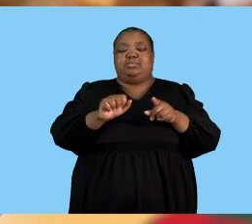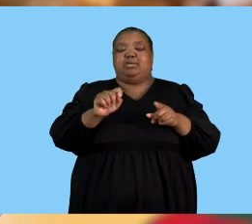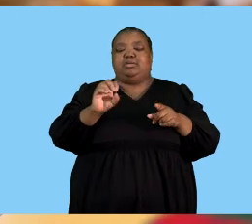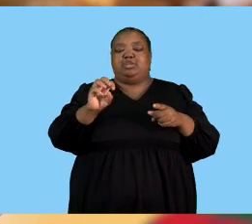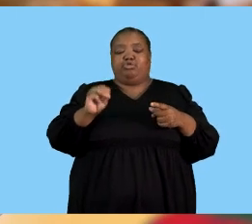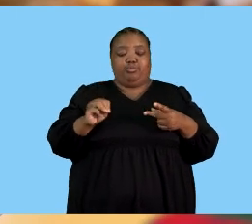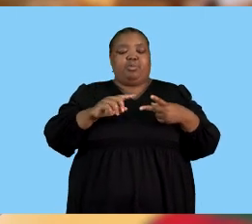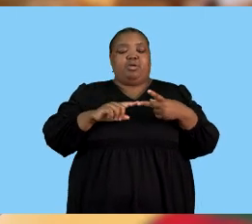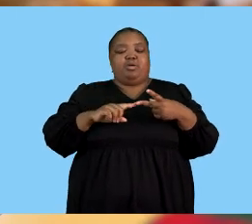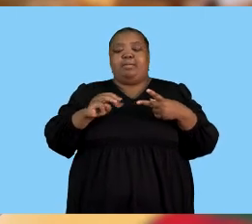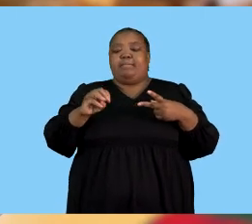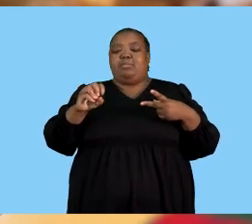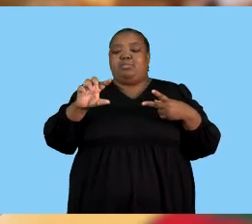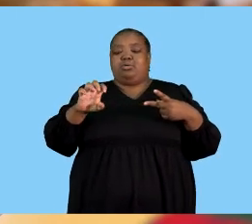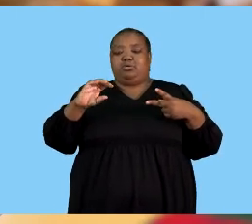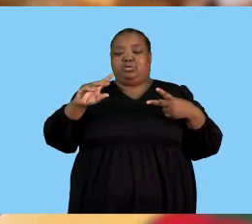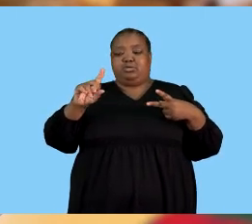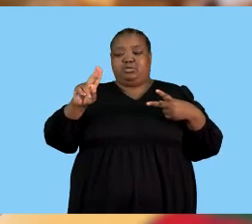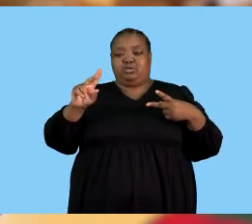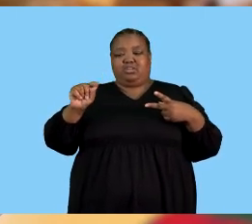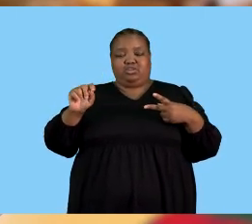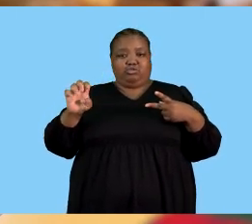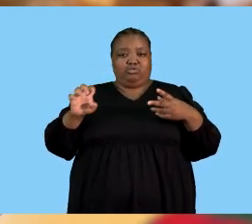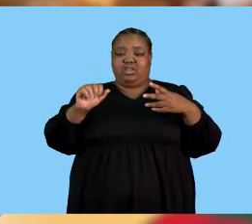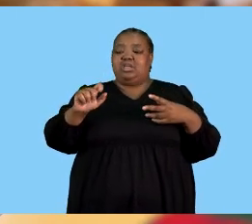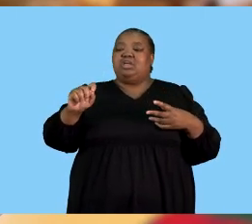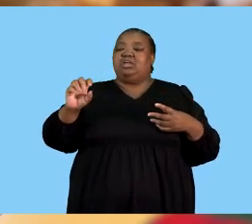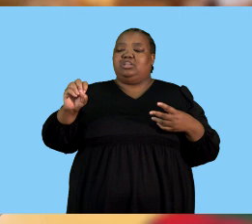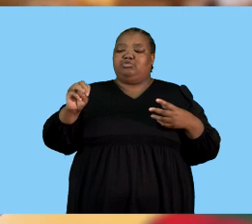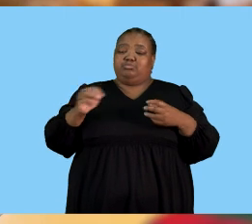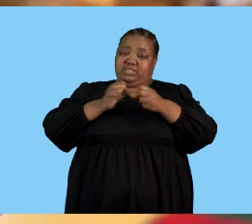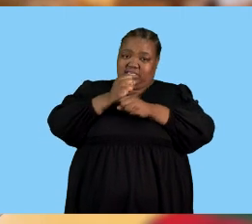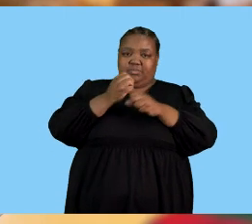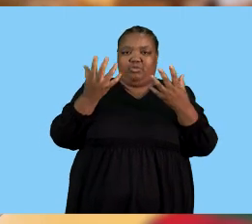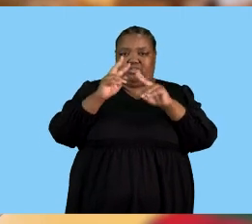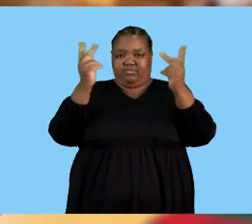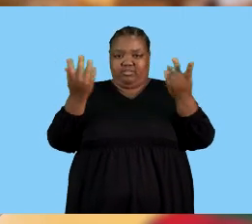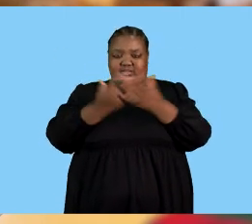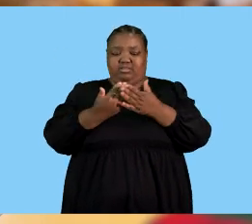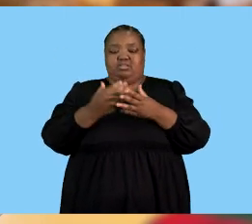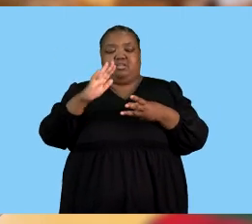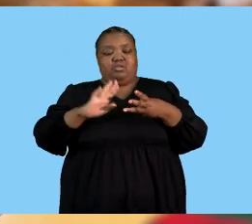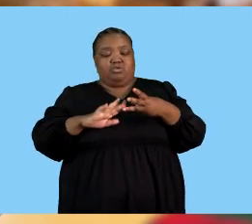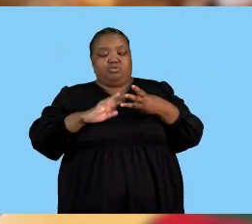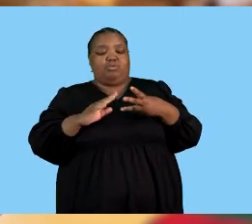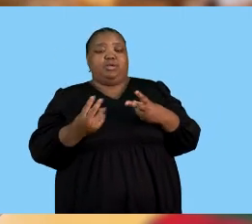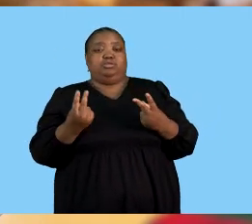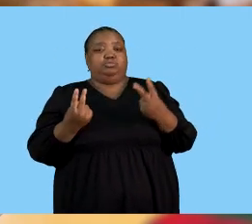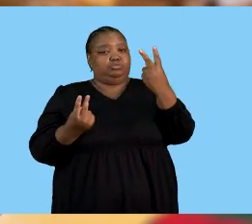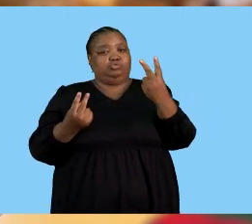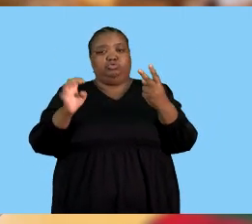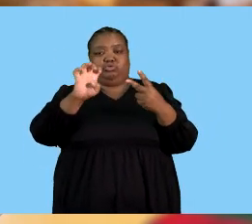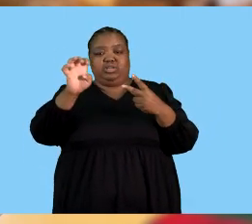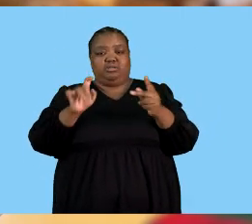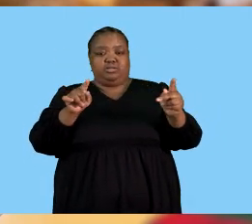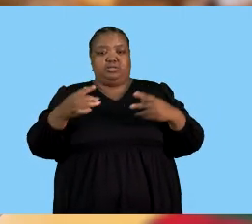be made from the same type of an atom, or they could be made from different atoms. And then a compound is made of two different